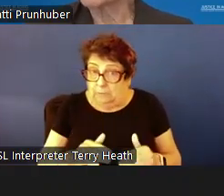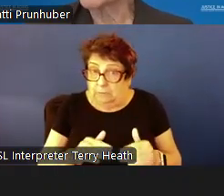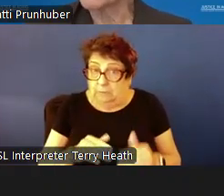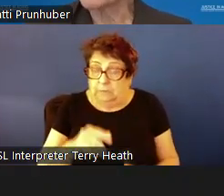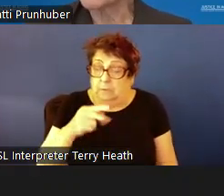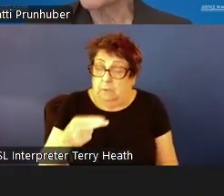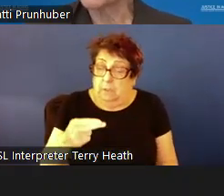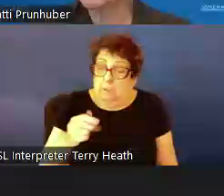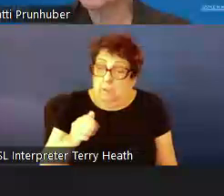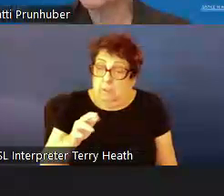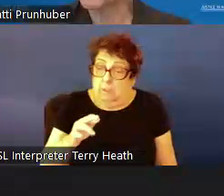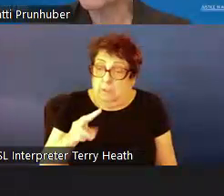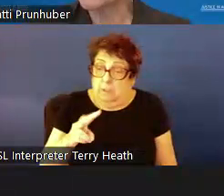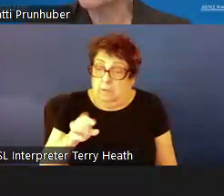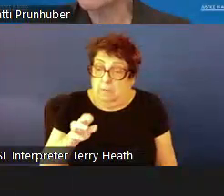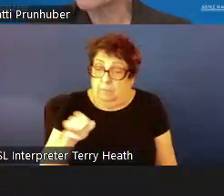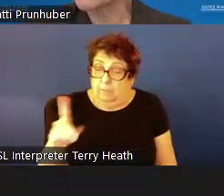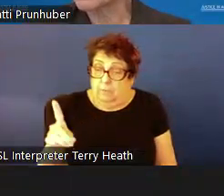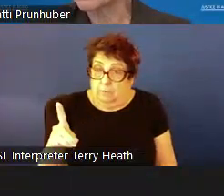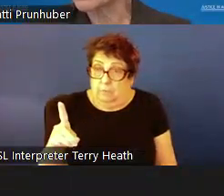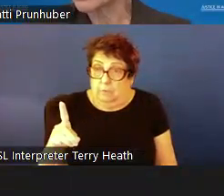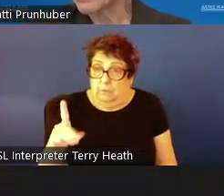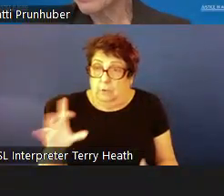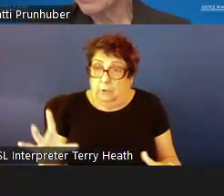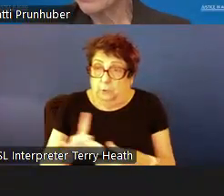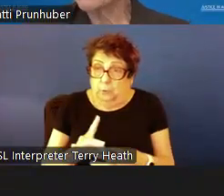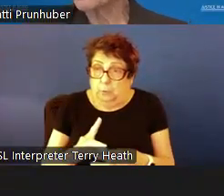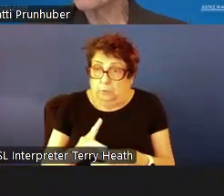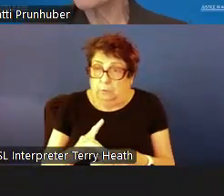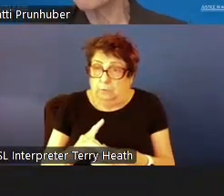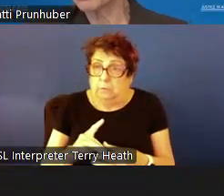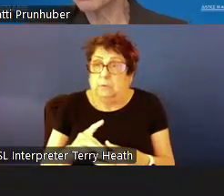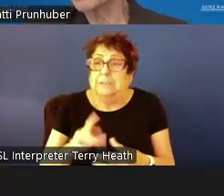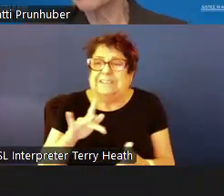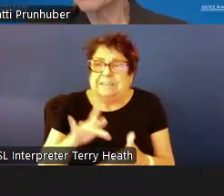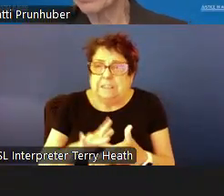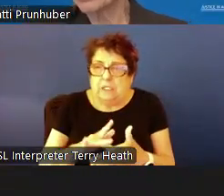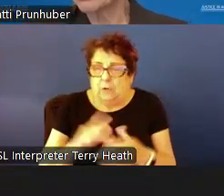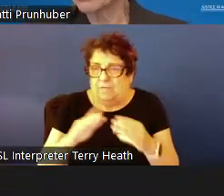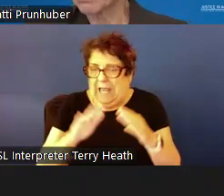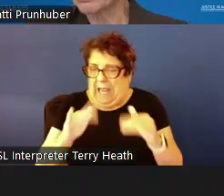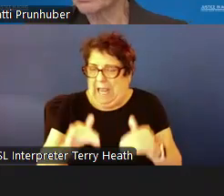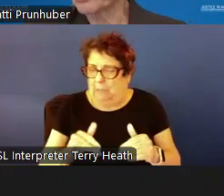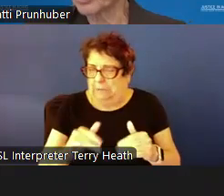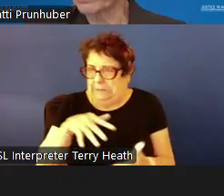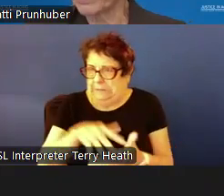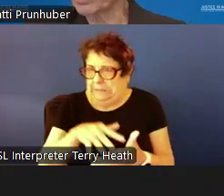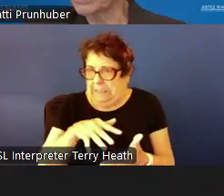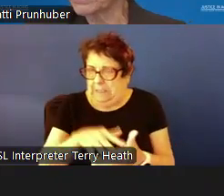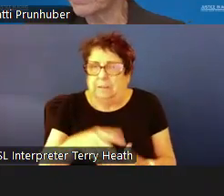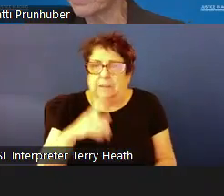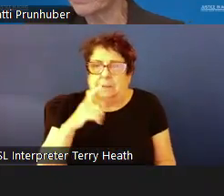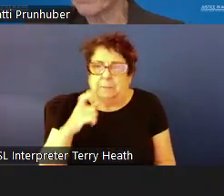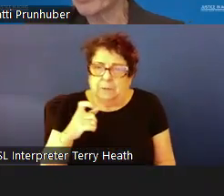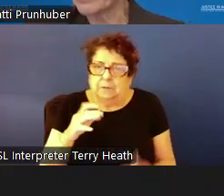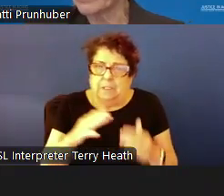Harvard University Center, Joint Center on Housing Studies, and it showed that because U.S. housing stock is generally